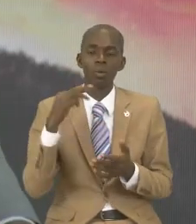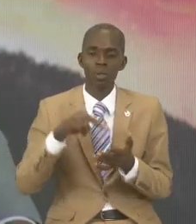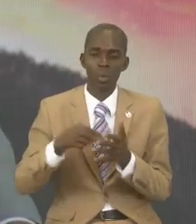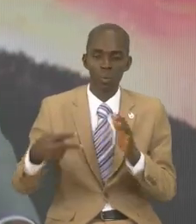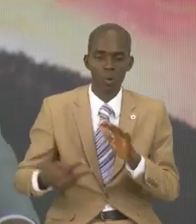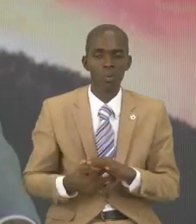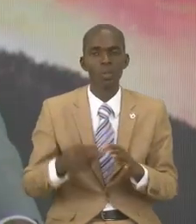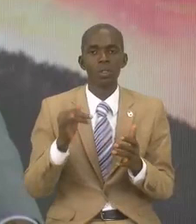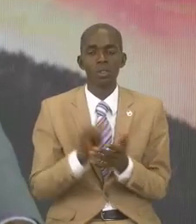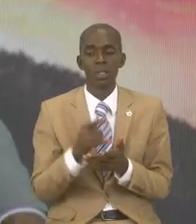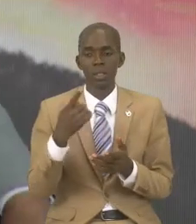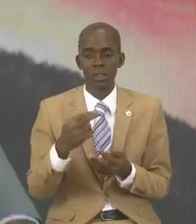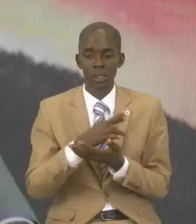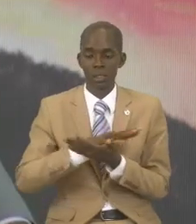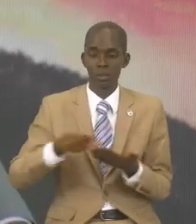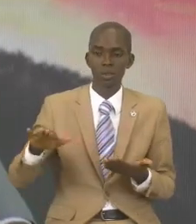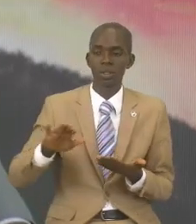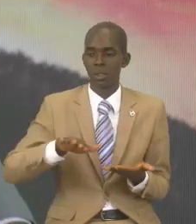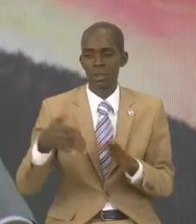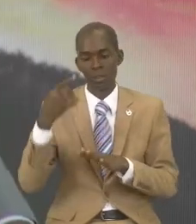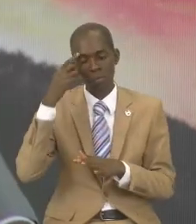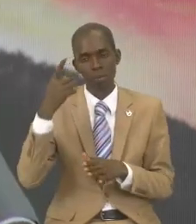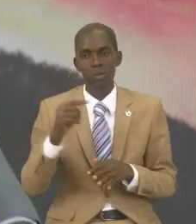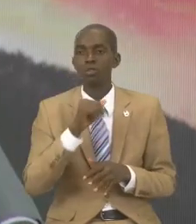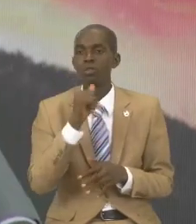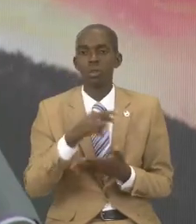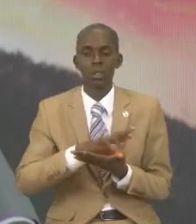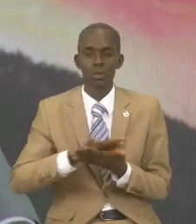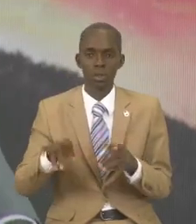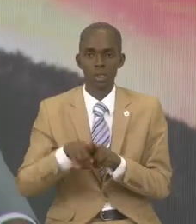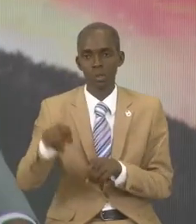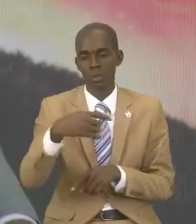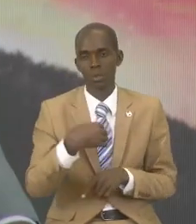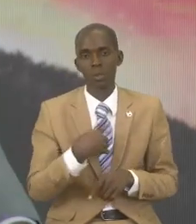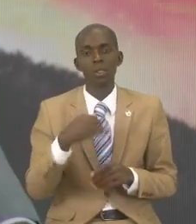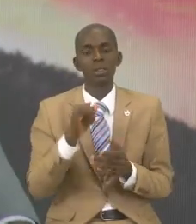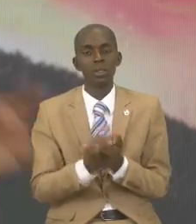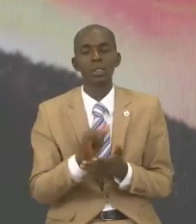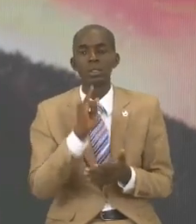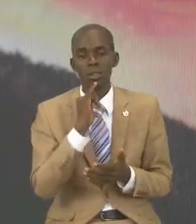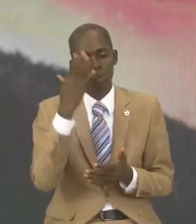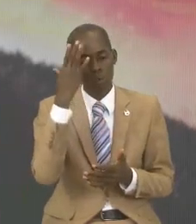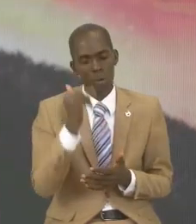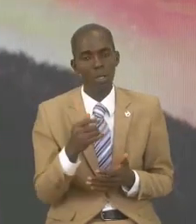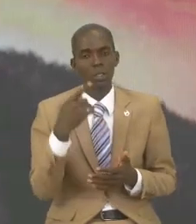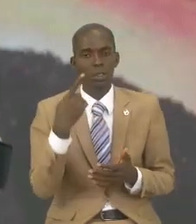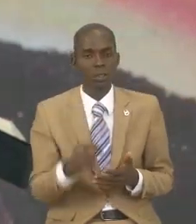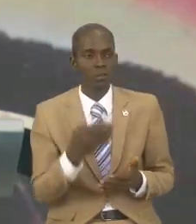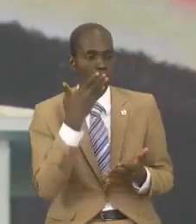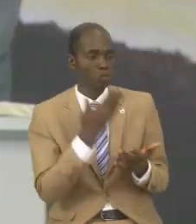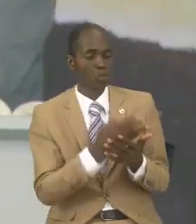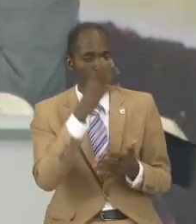the purpose. The good man was crucified for the bad people. That's the purpose.